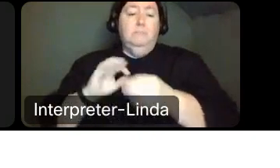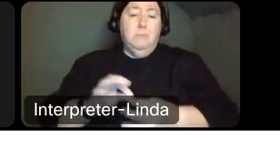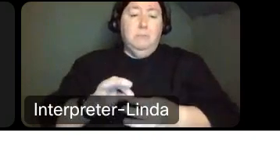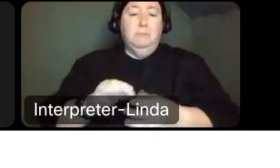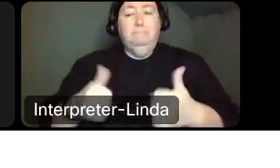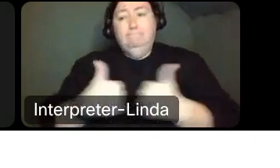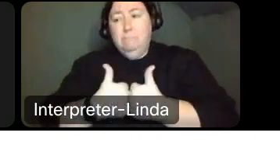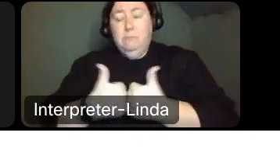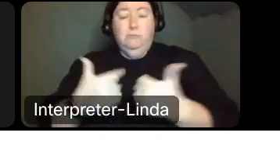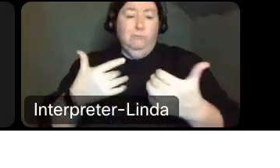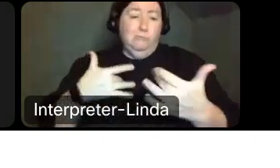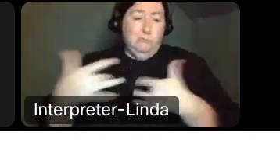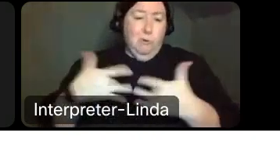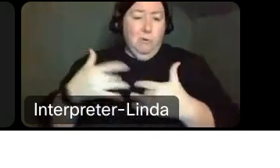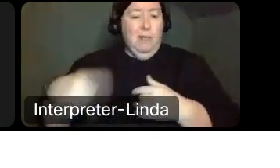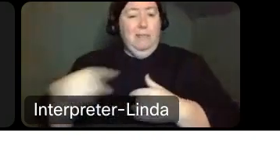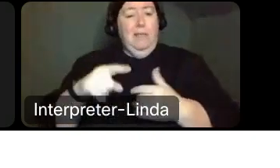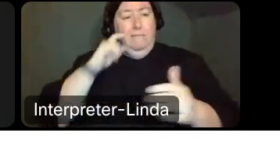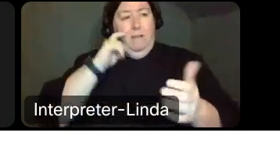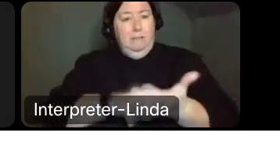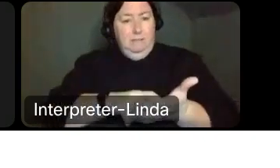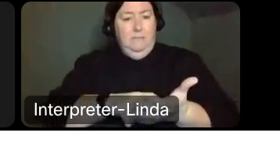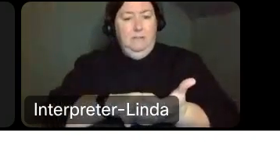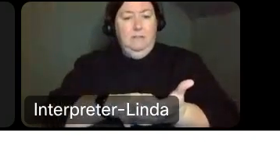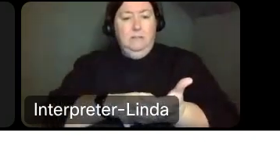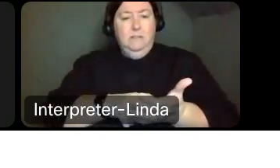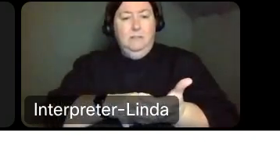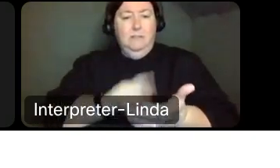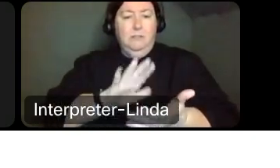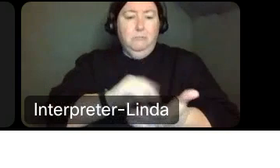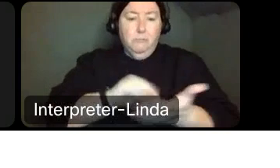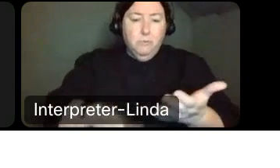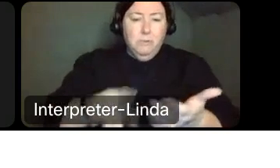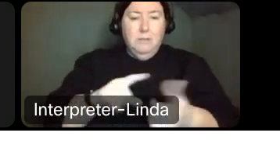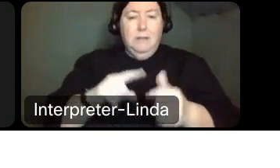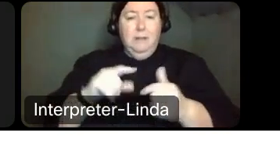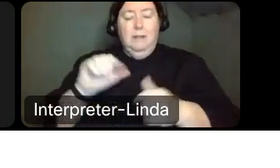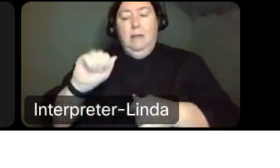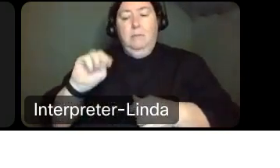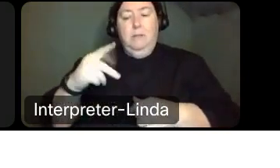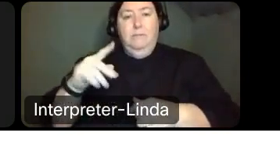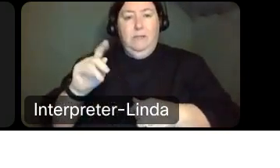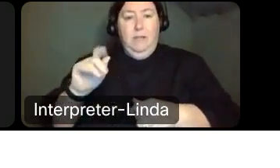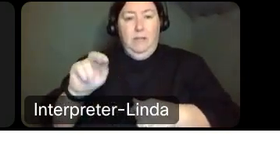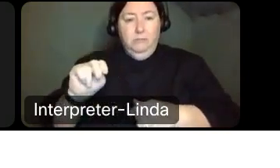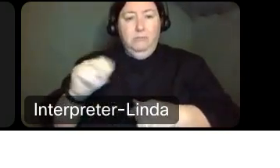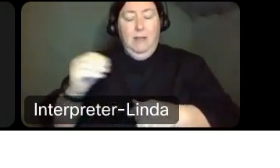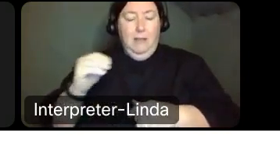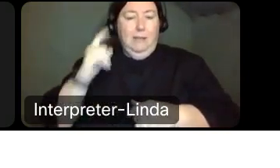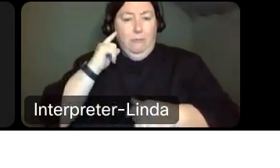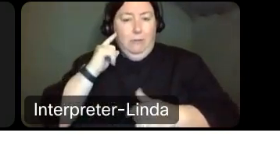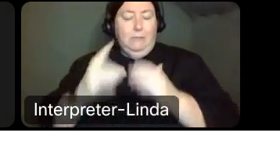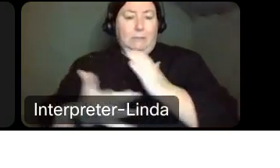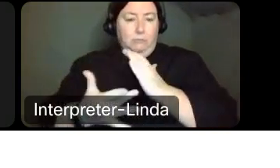they've identified centered around the student's amplification and hearing assistive technology. So this section, we're asking